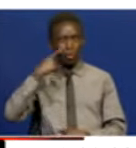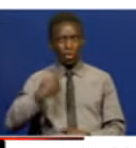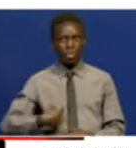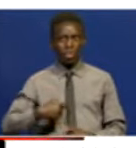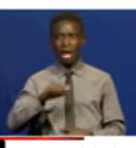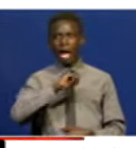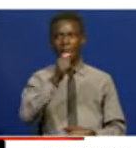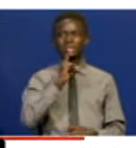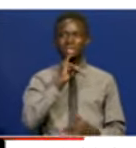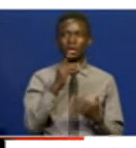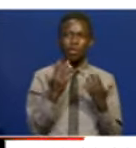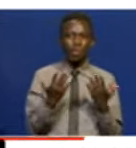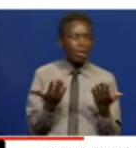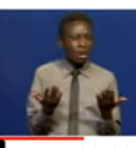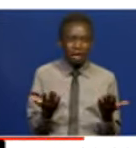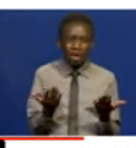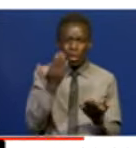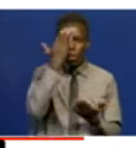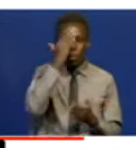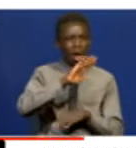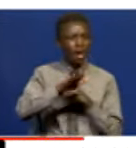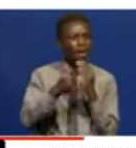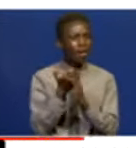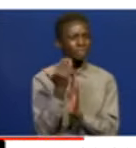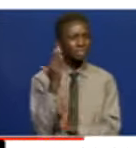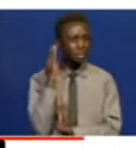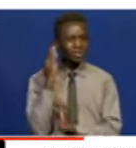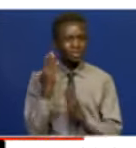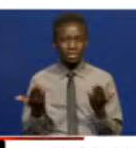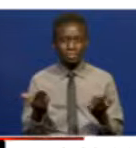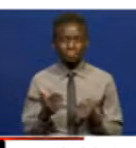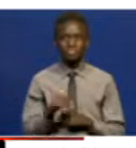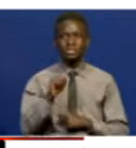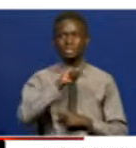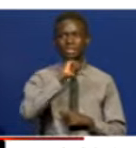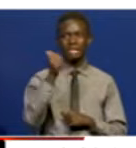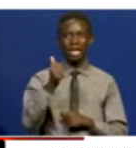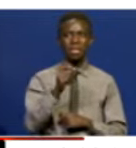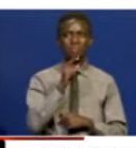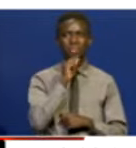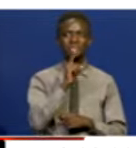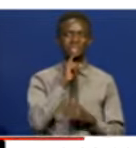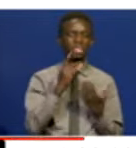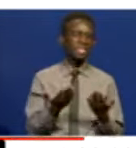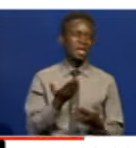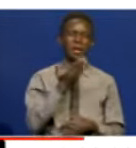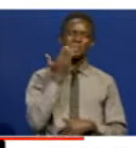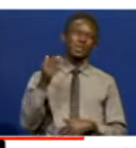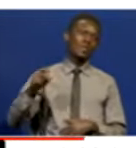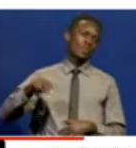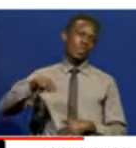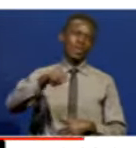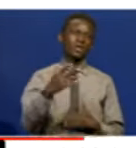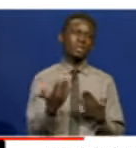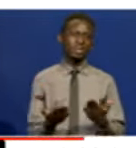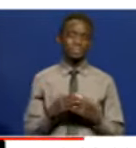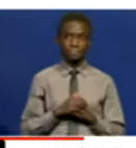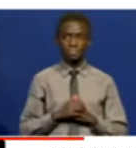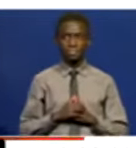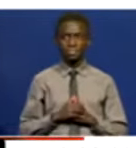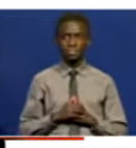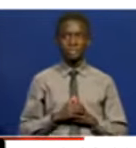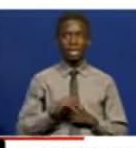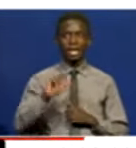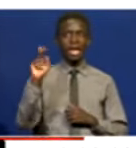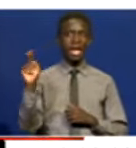curiously, "Why all this security?" Benjamin jokingly, "Ah, siangetembea." Kenyan with a